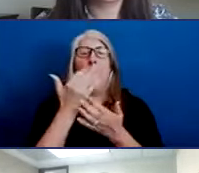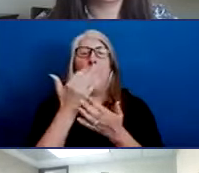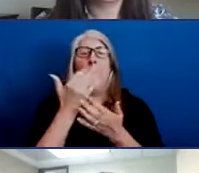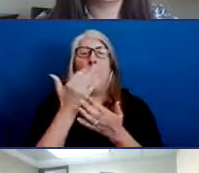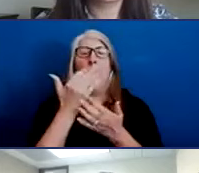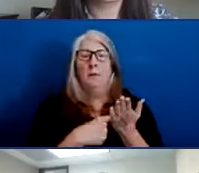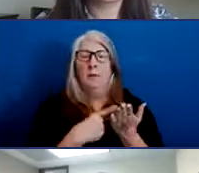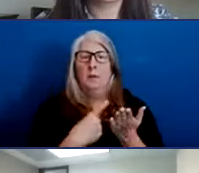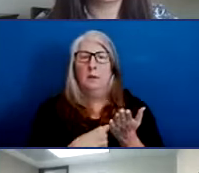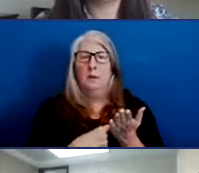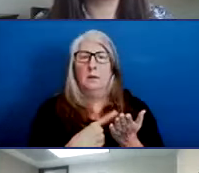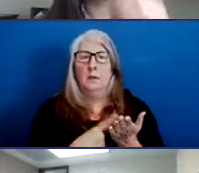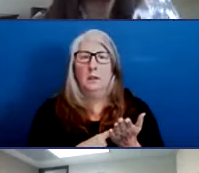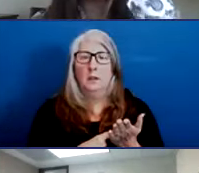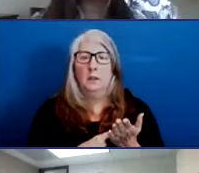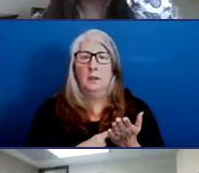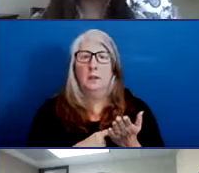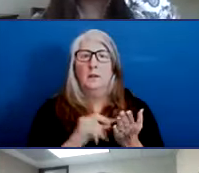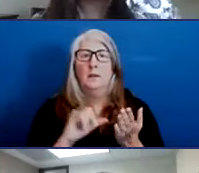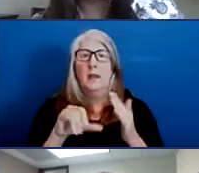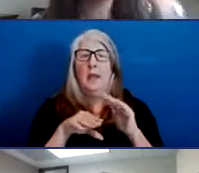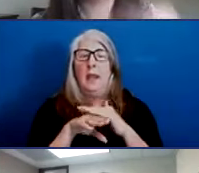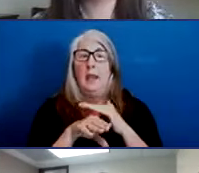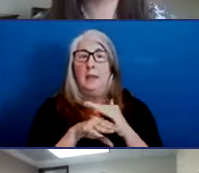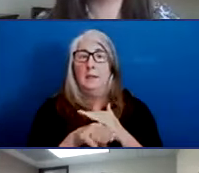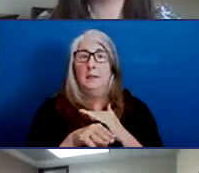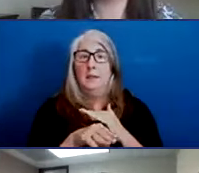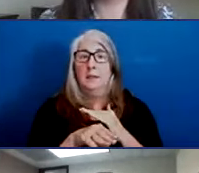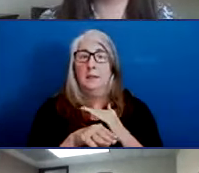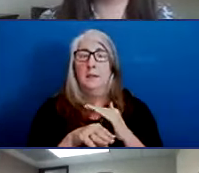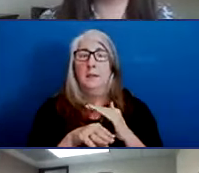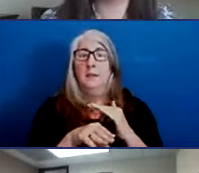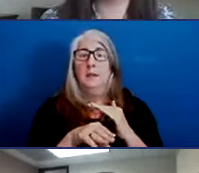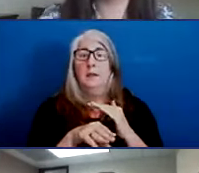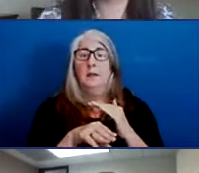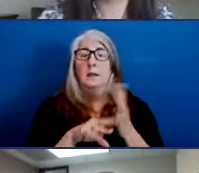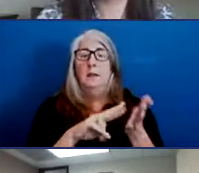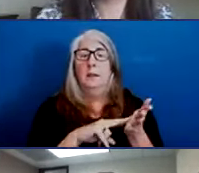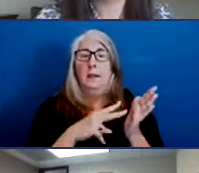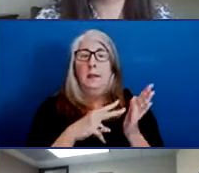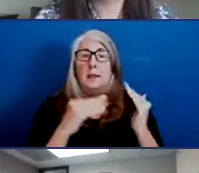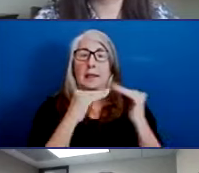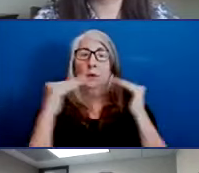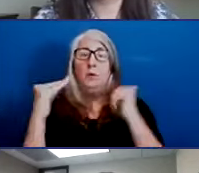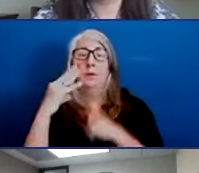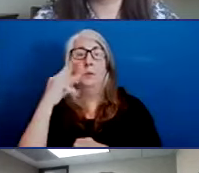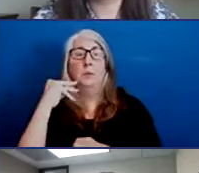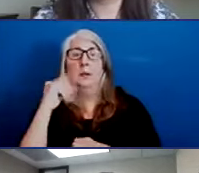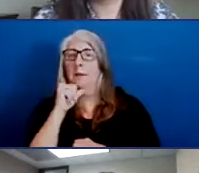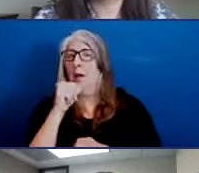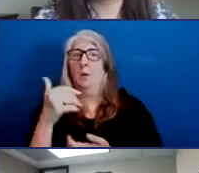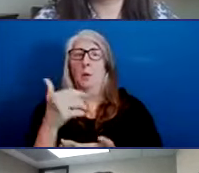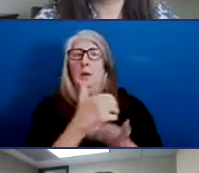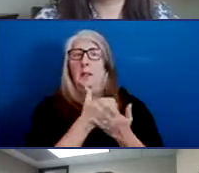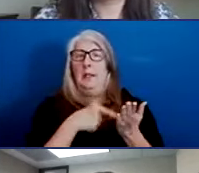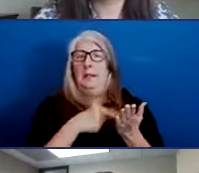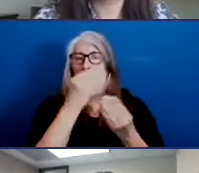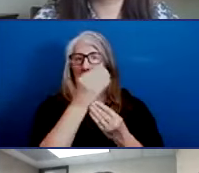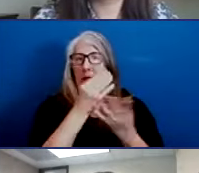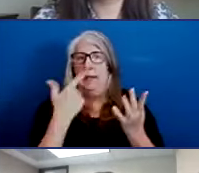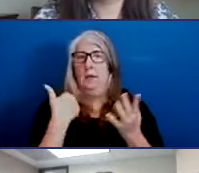into my notes, that access equals experiences, and that's not what we collect in the data, and that's not, what we